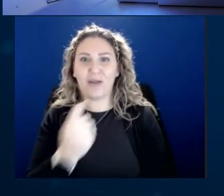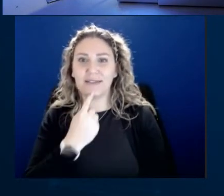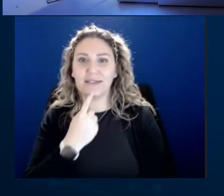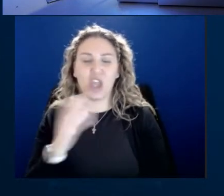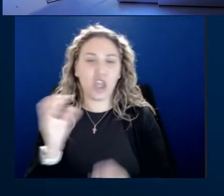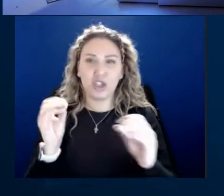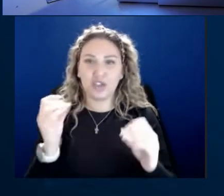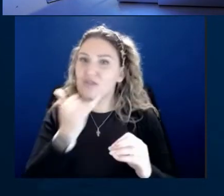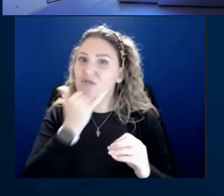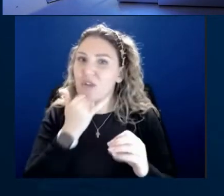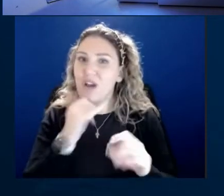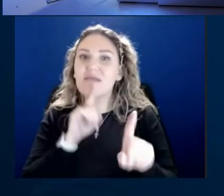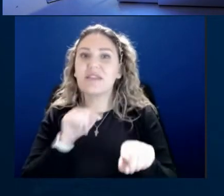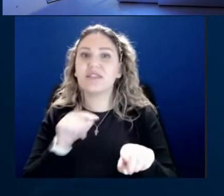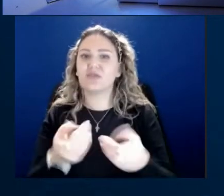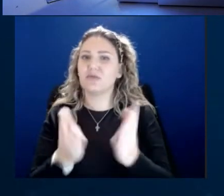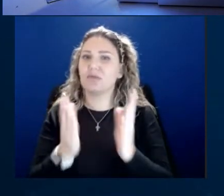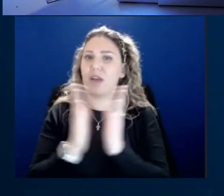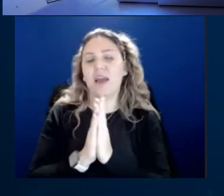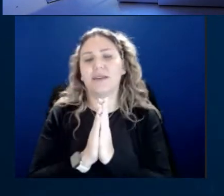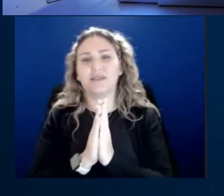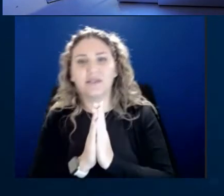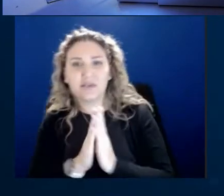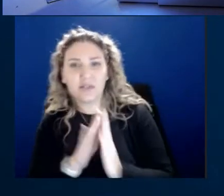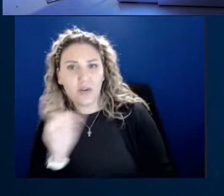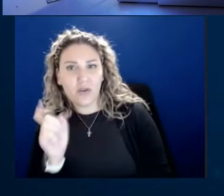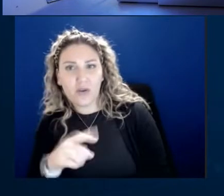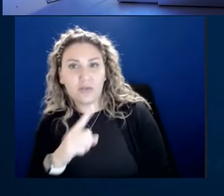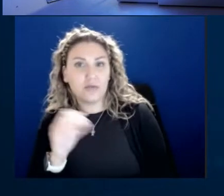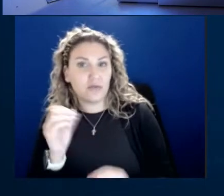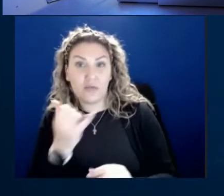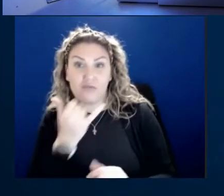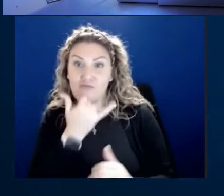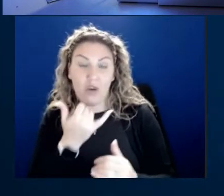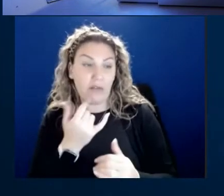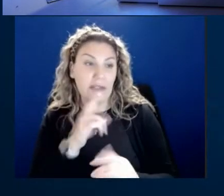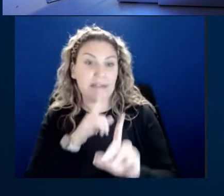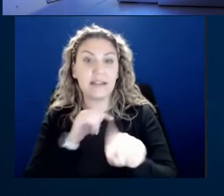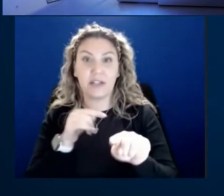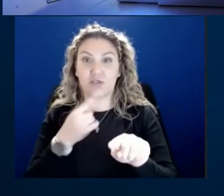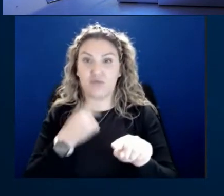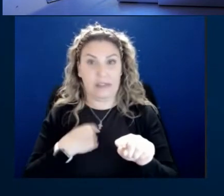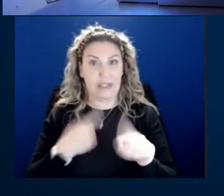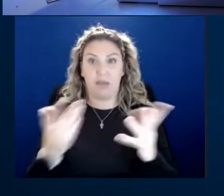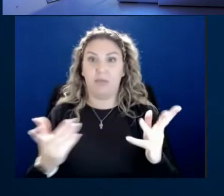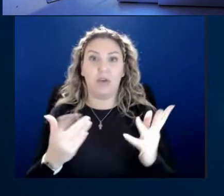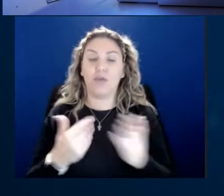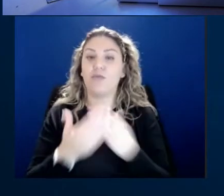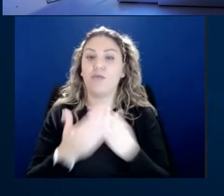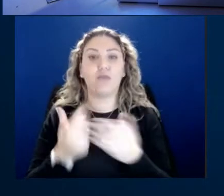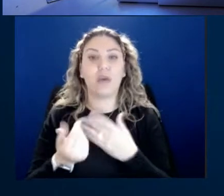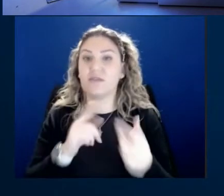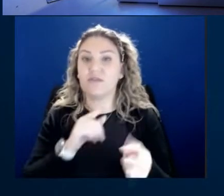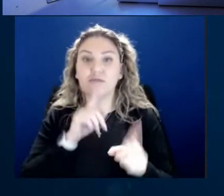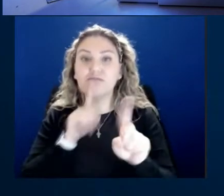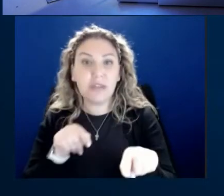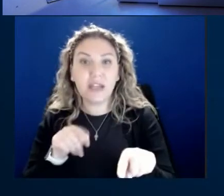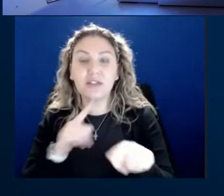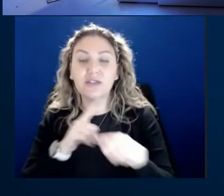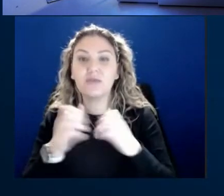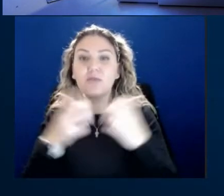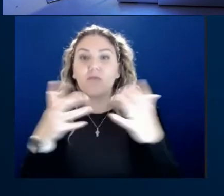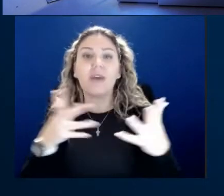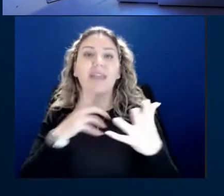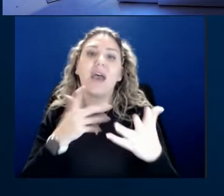ask a question and go, no wrong answer. It's okay to just tell me. It's okay to just tell me what the answer is without any repercussions.